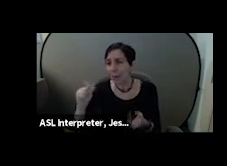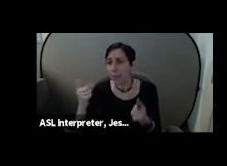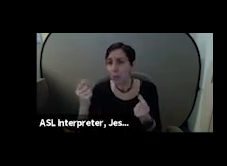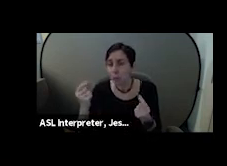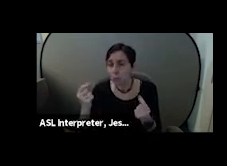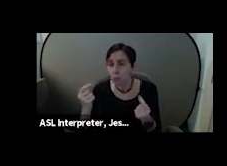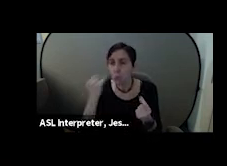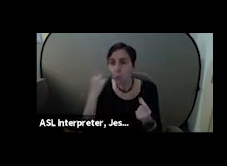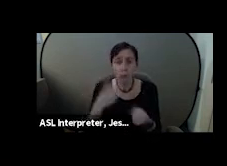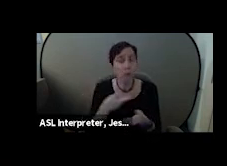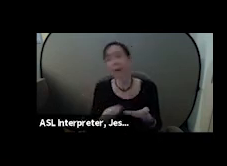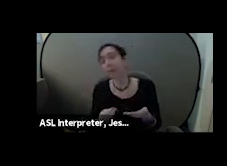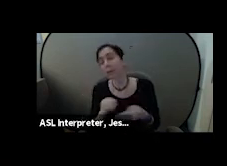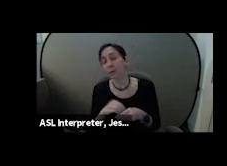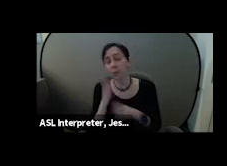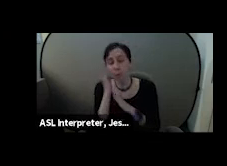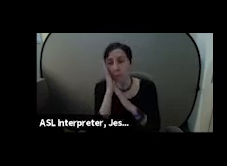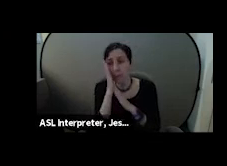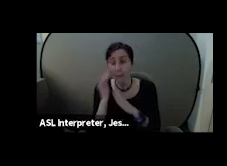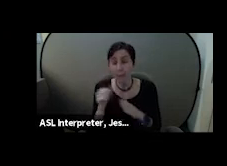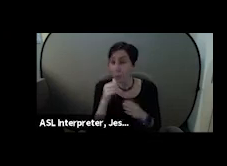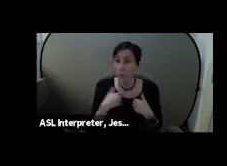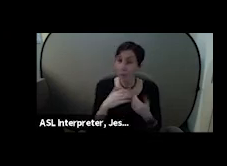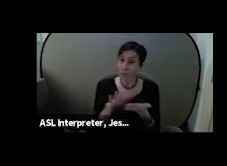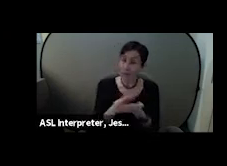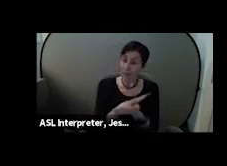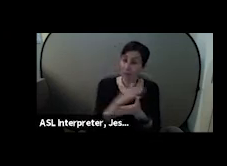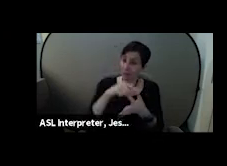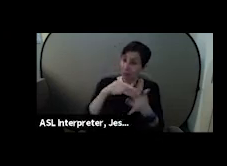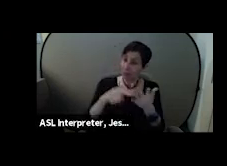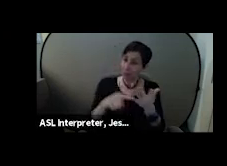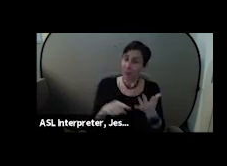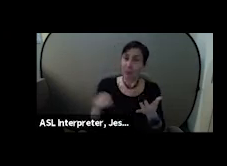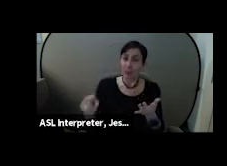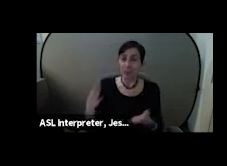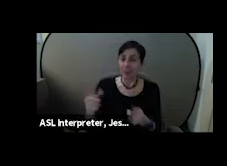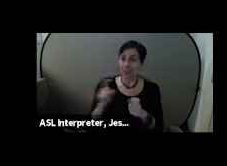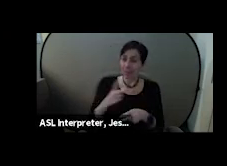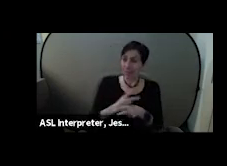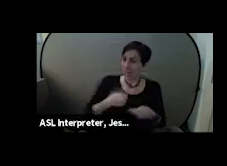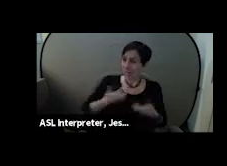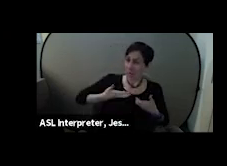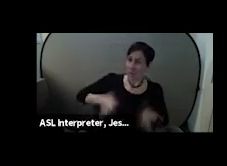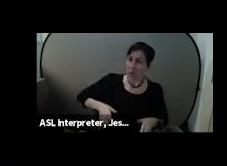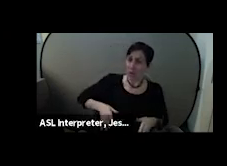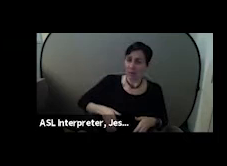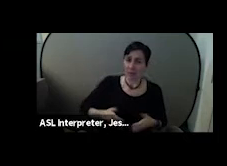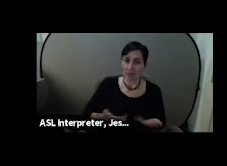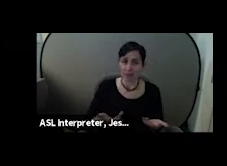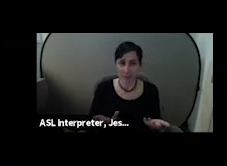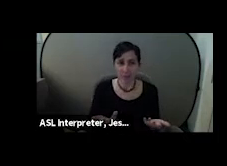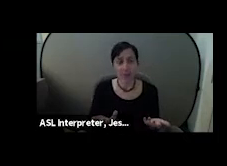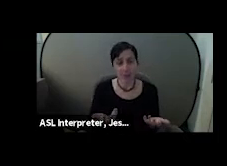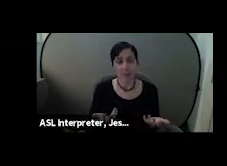bed, you know, they could render care that you don't want to have happen. And so